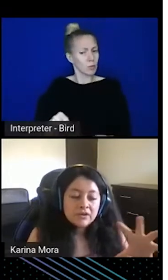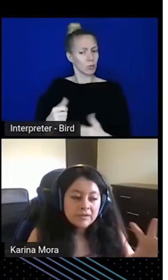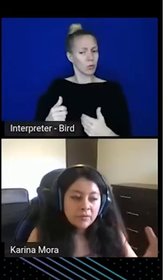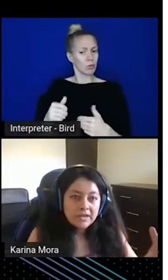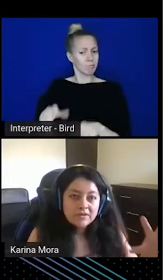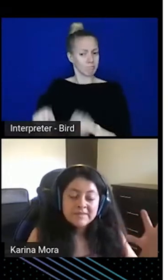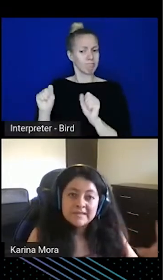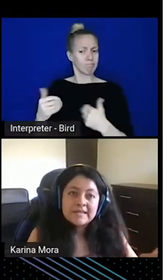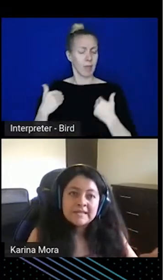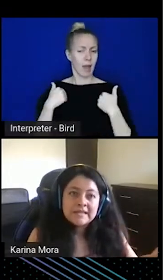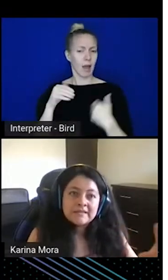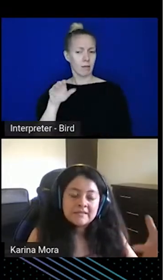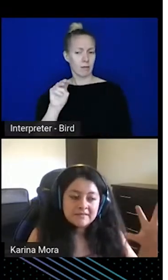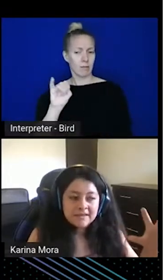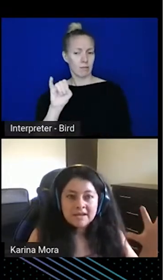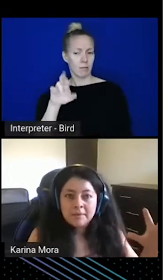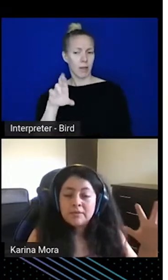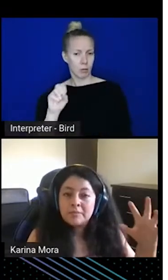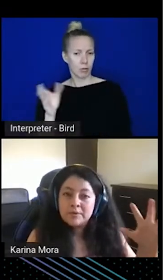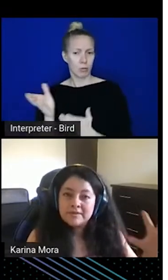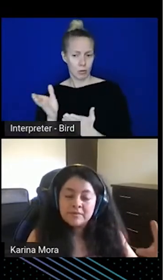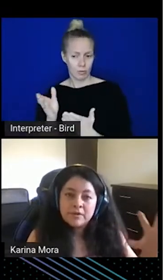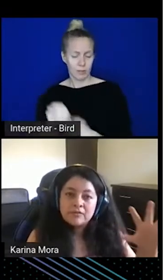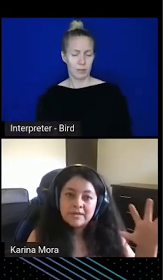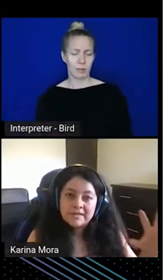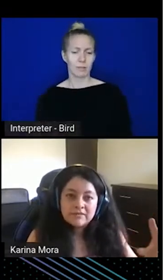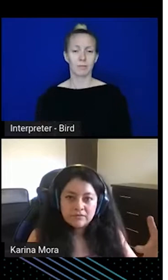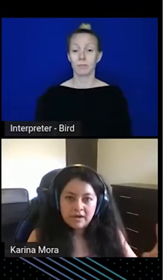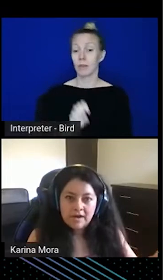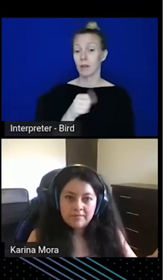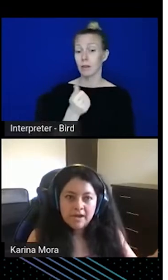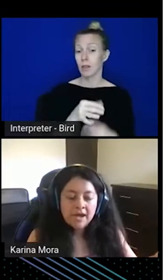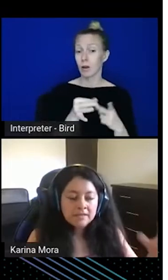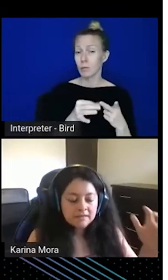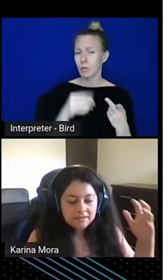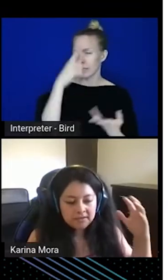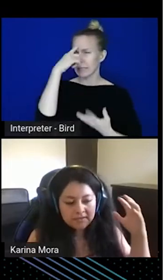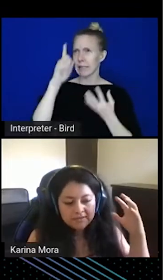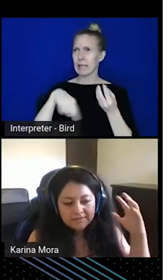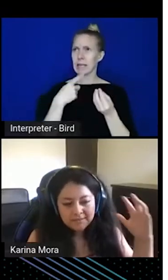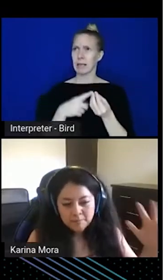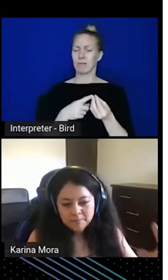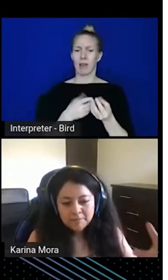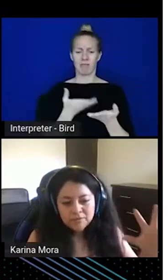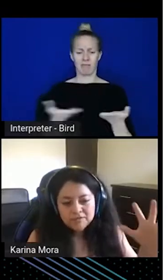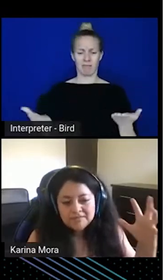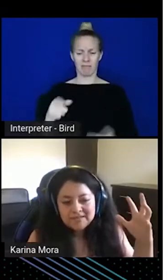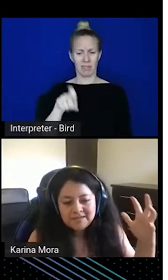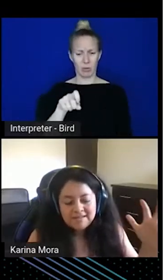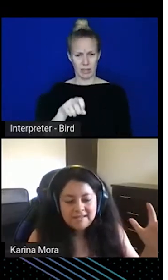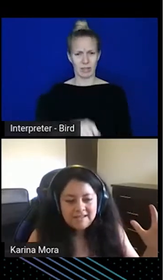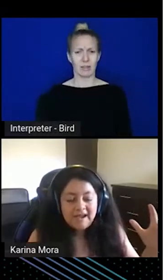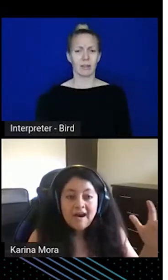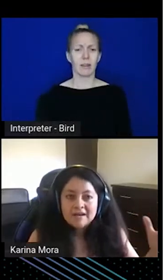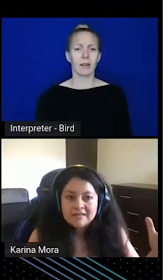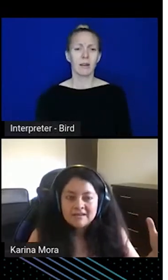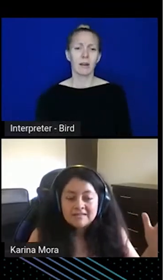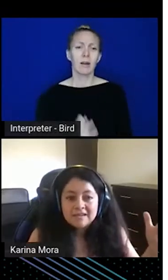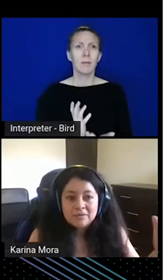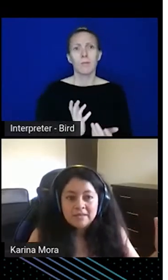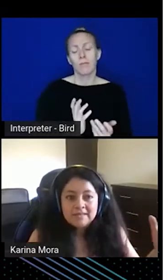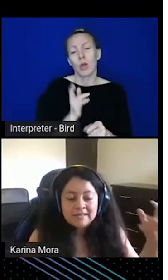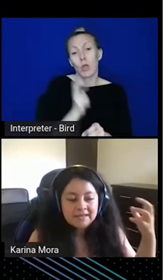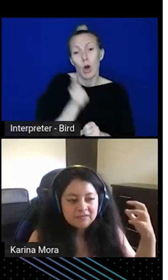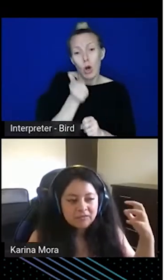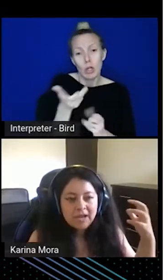Also, another way of seeing it is thinking about the principles we need to have, right? The most hard thing,